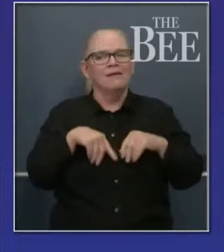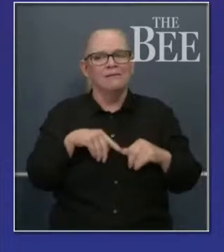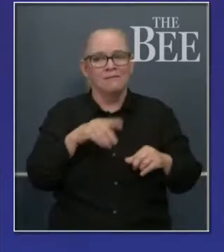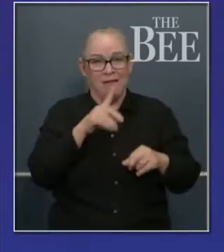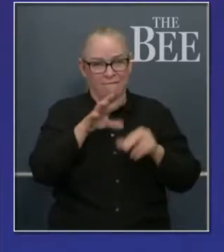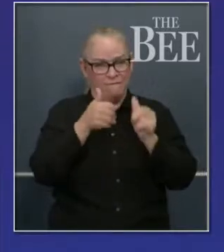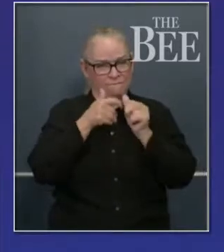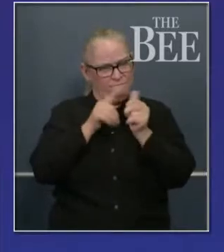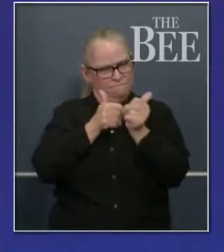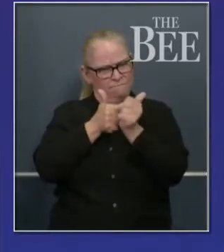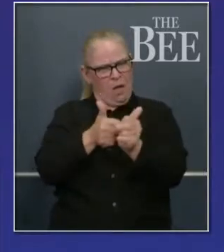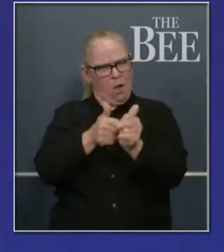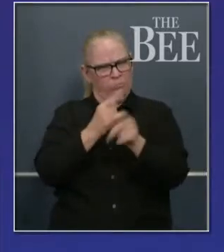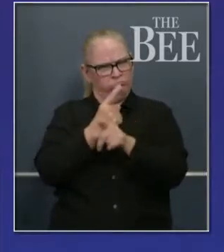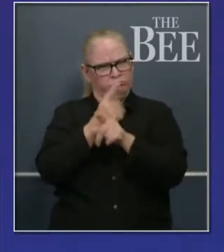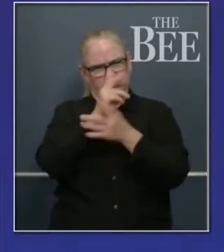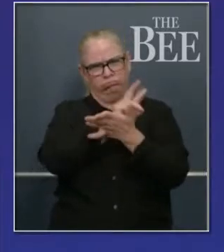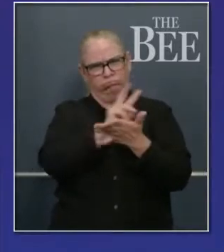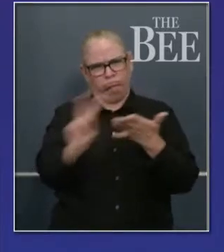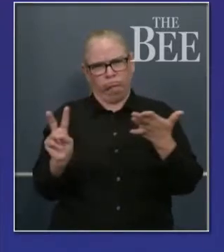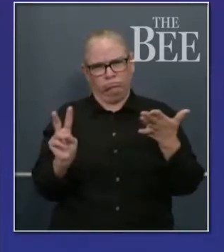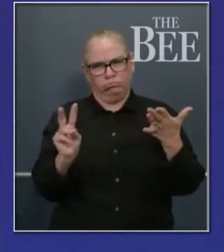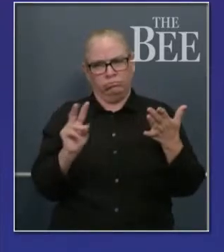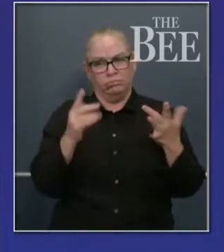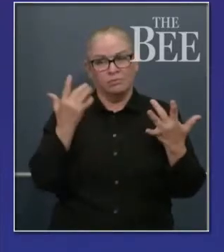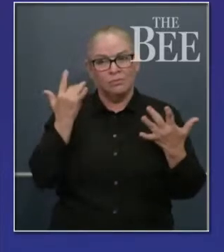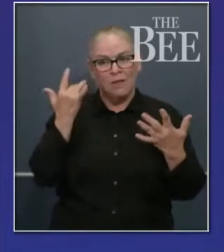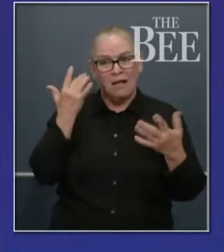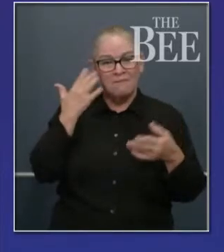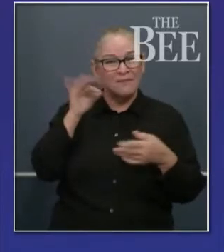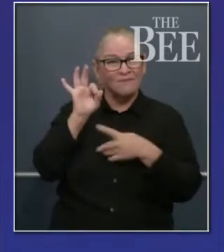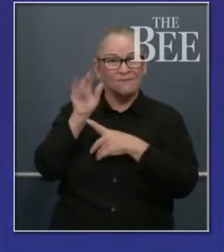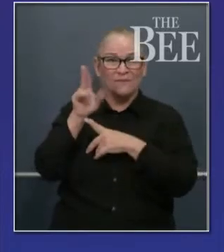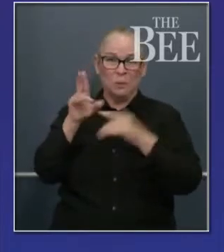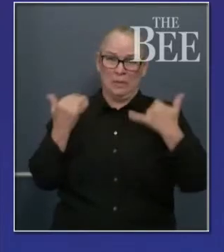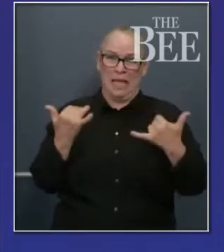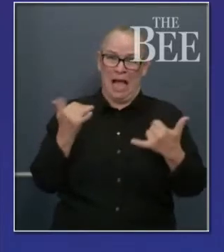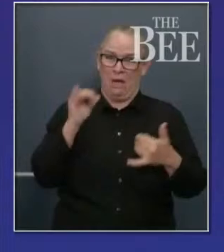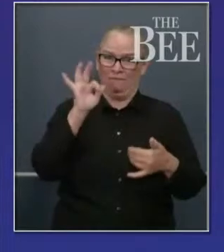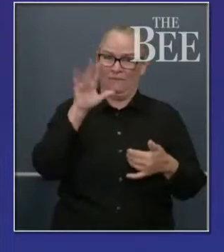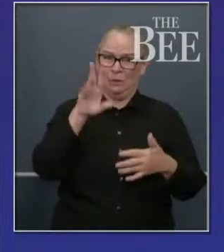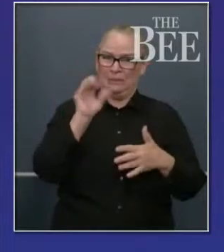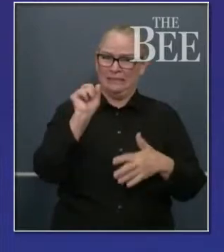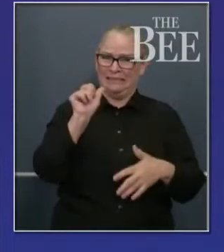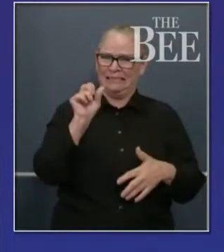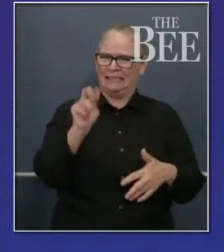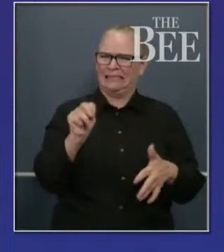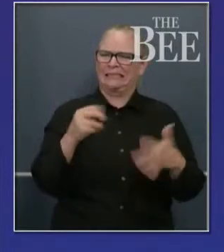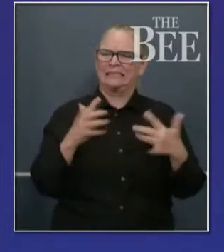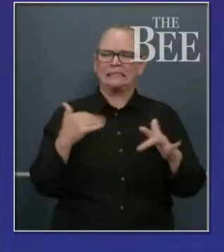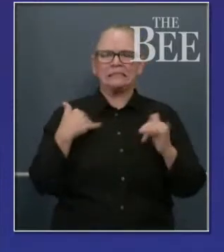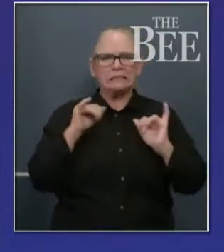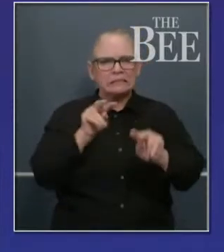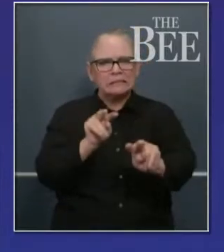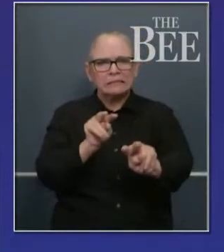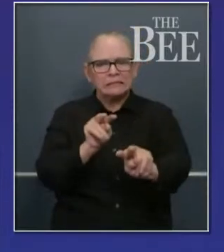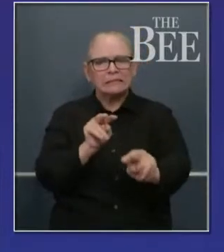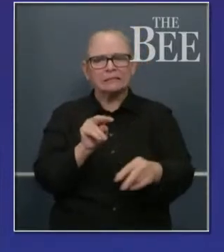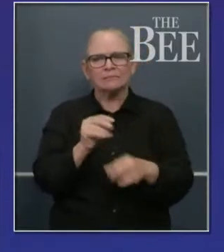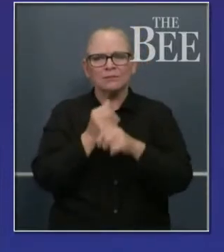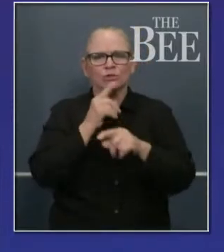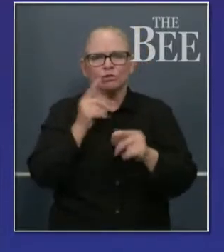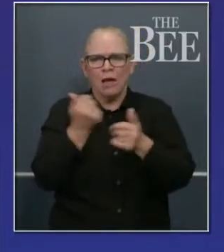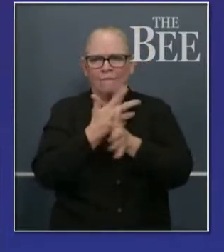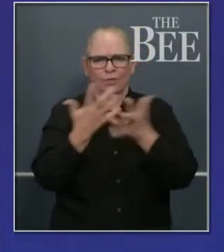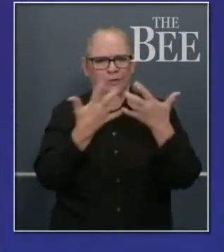into winter, and we allow ourselves the sort of runway to make sure that our health system is prepared,